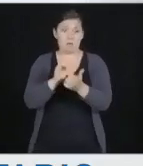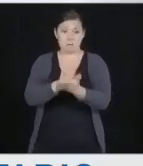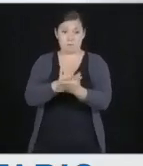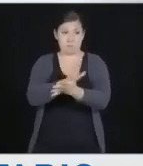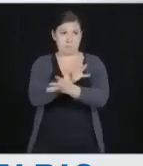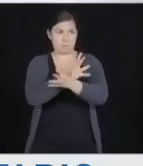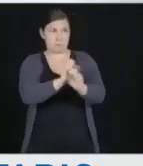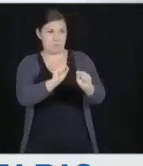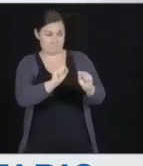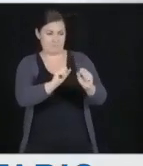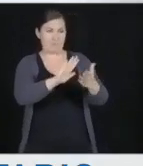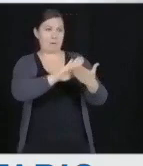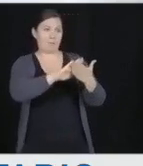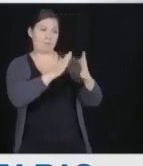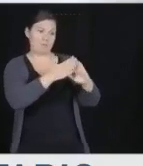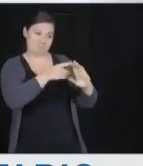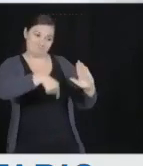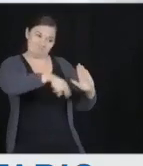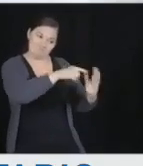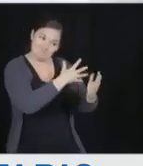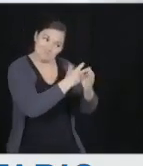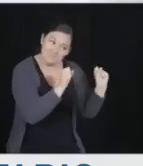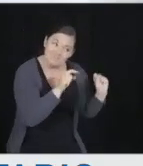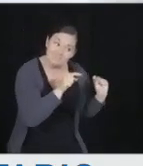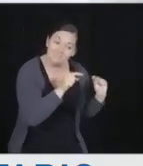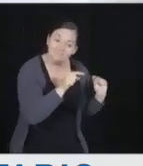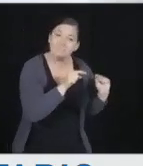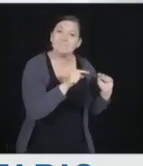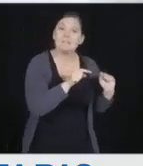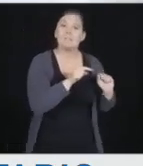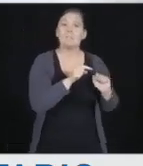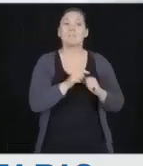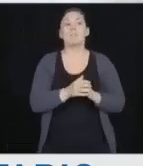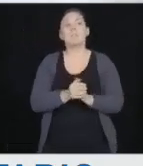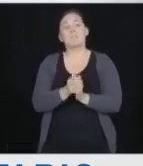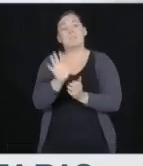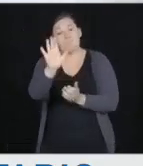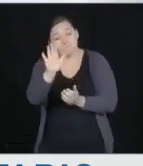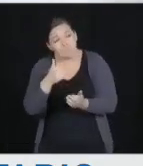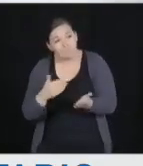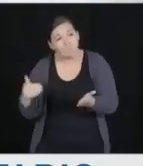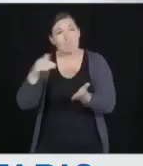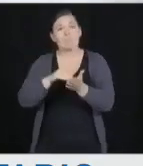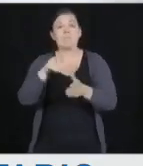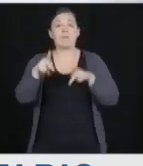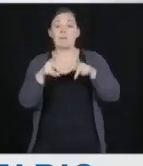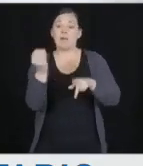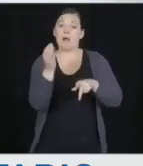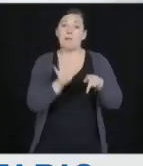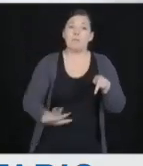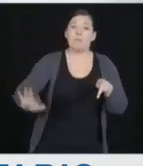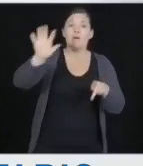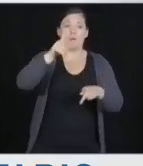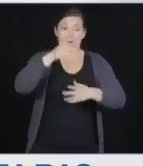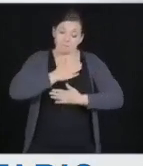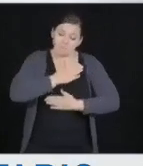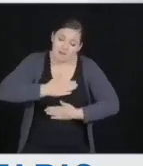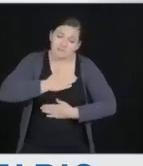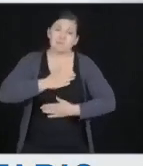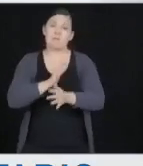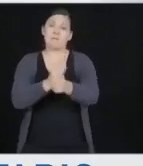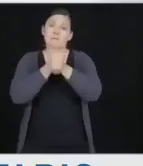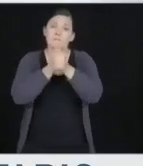everyday actions are as essential today as when our province first entered this fight. They will help keep you and